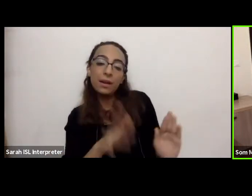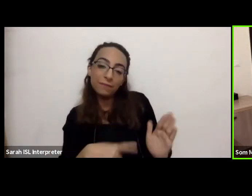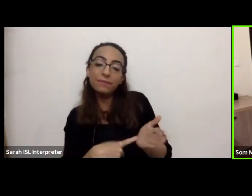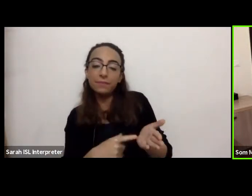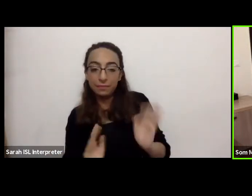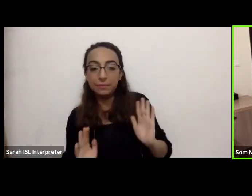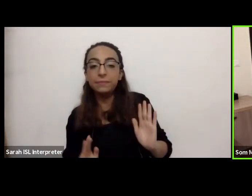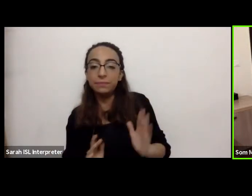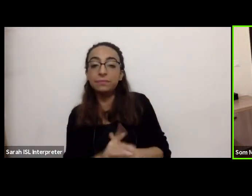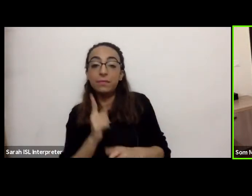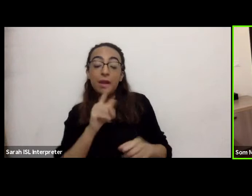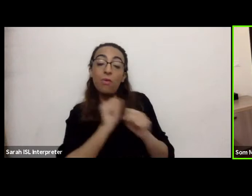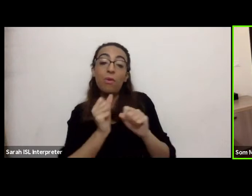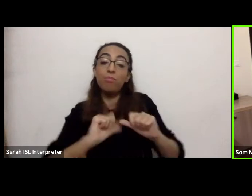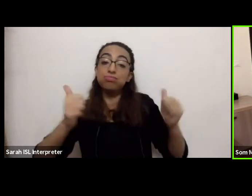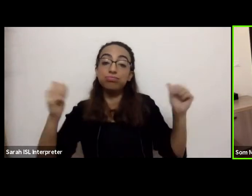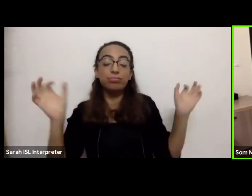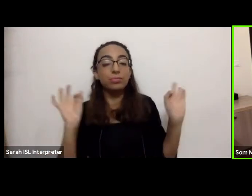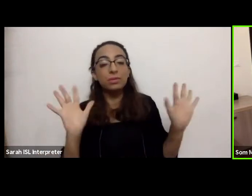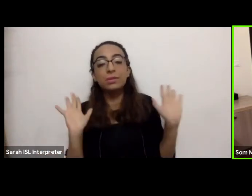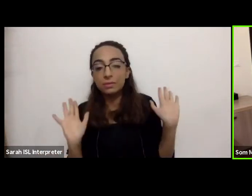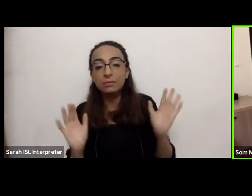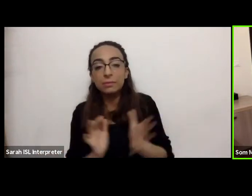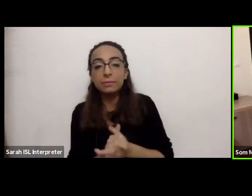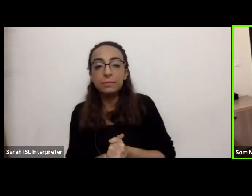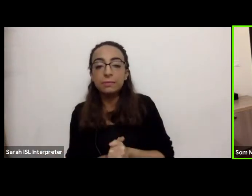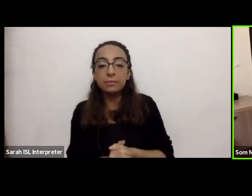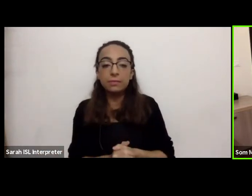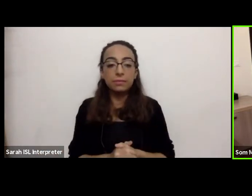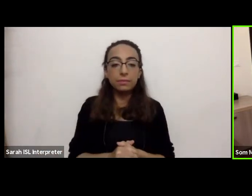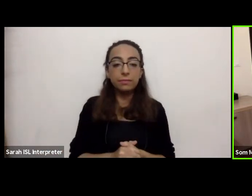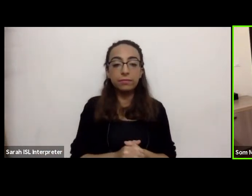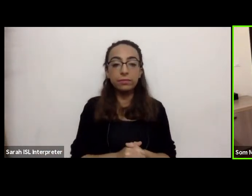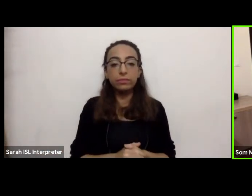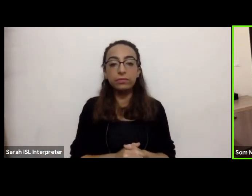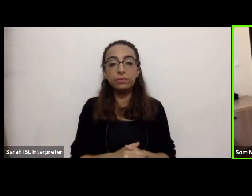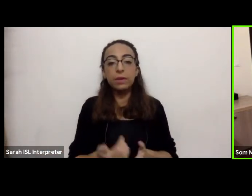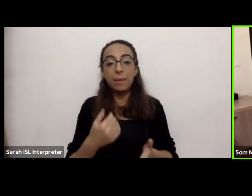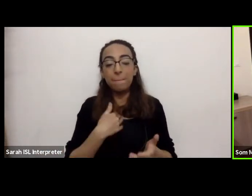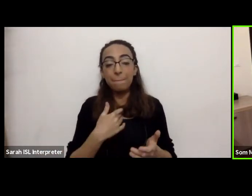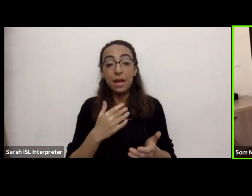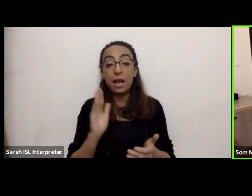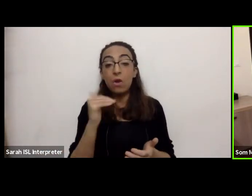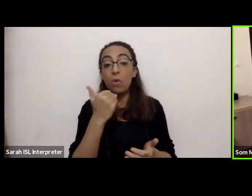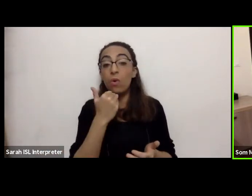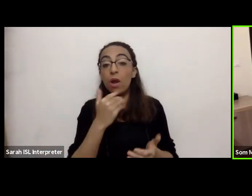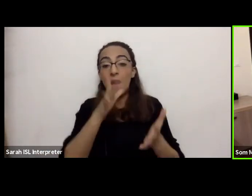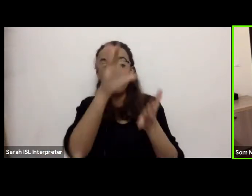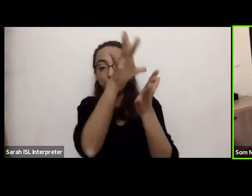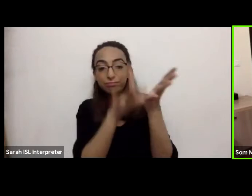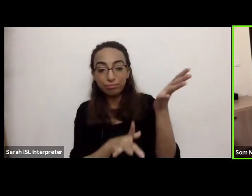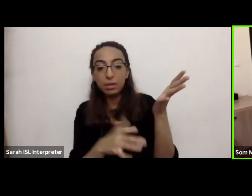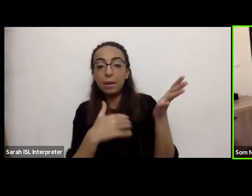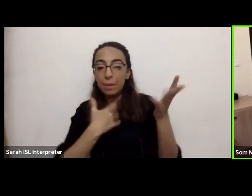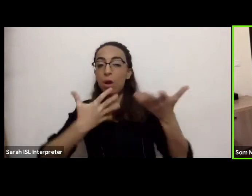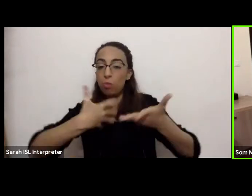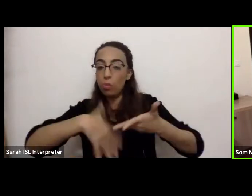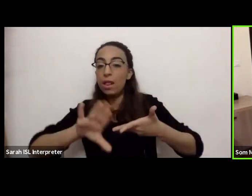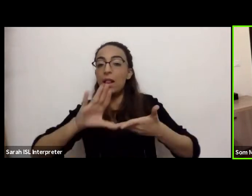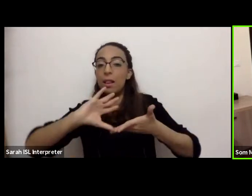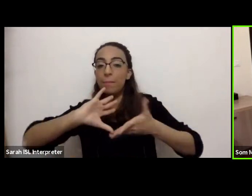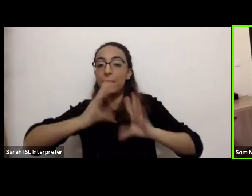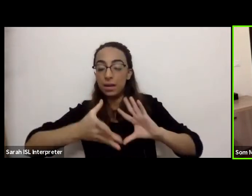this outstanding work. We do produce a brochure recognizing all these. This